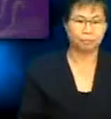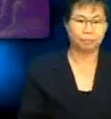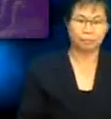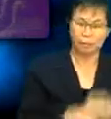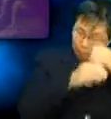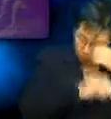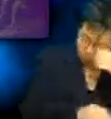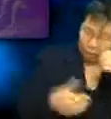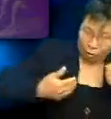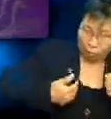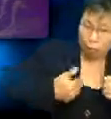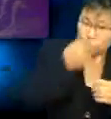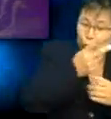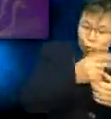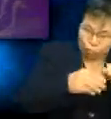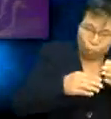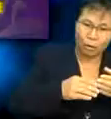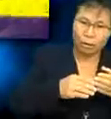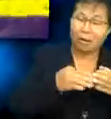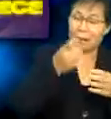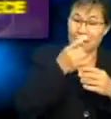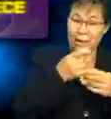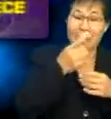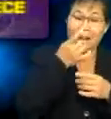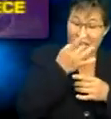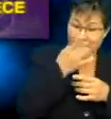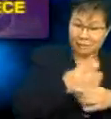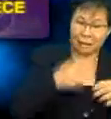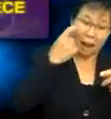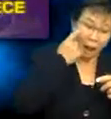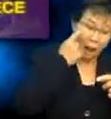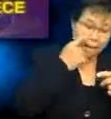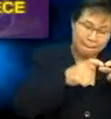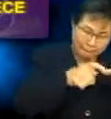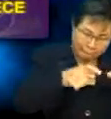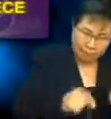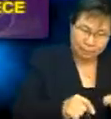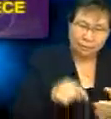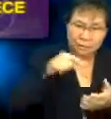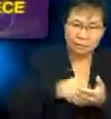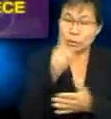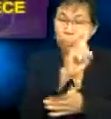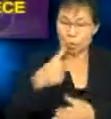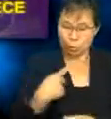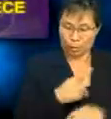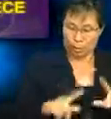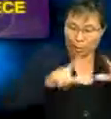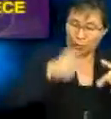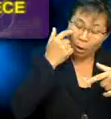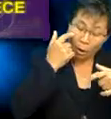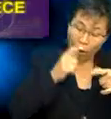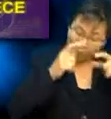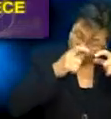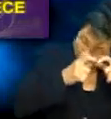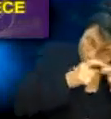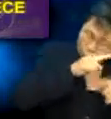A microscope has two lenses. This is called the eyepiece. This is where we place our eyes when